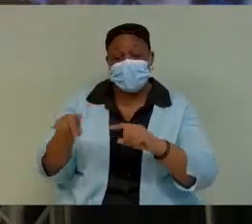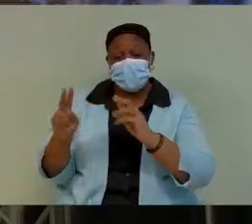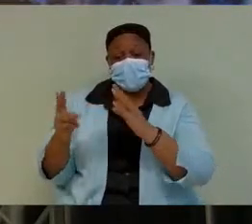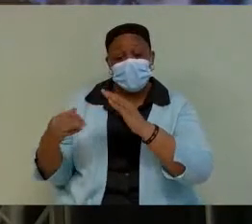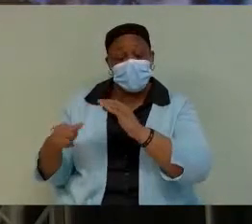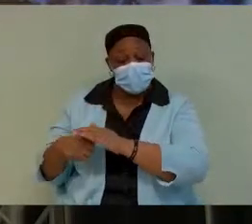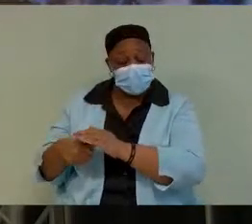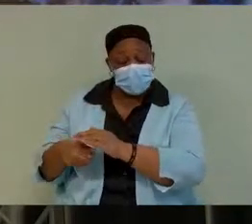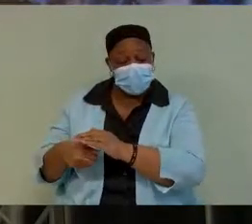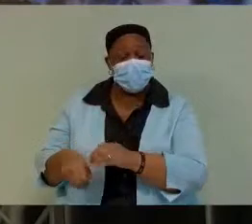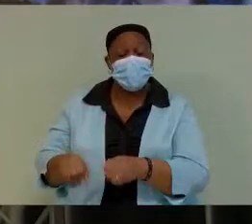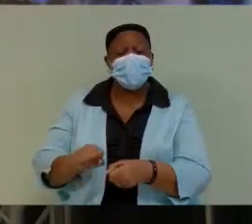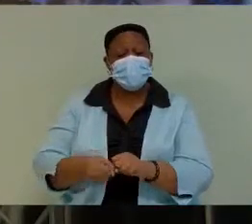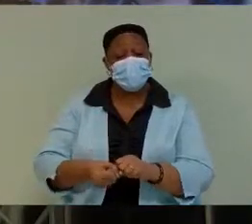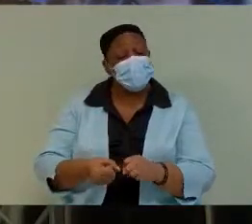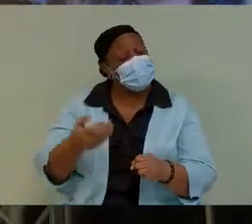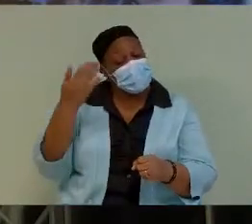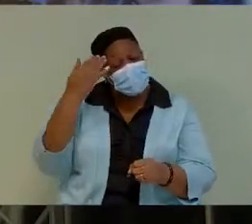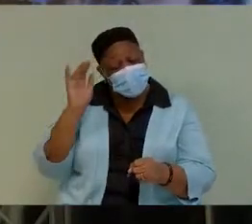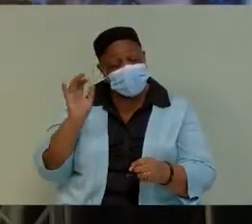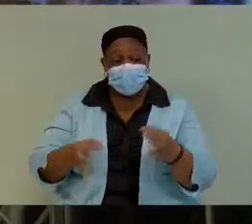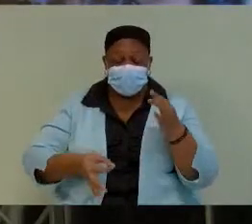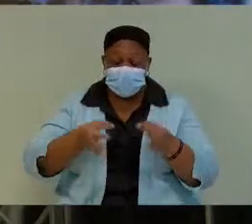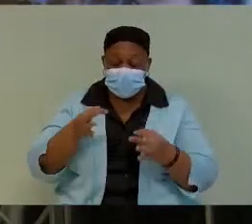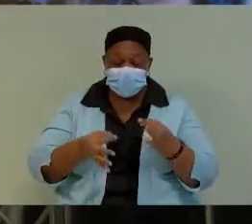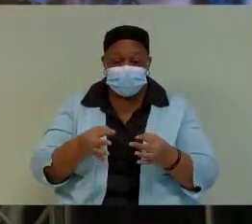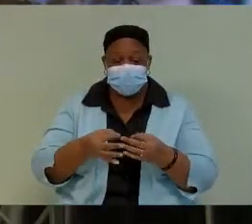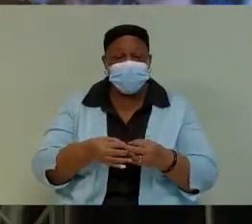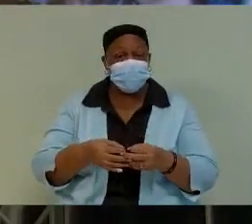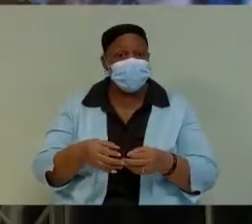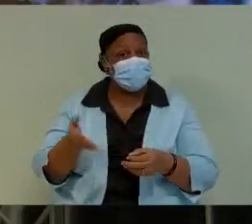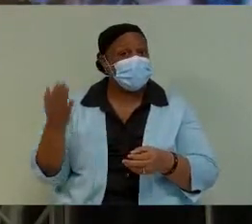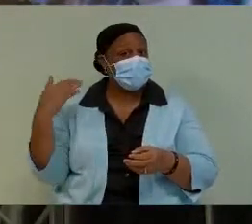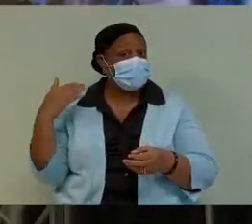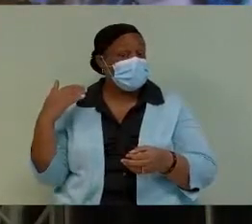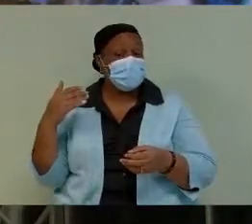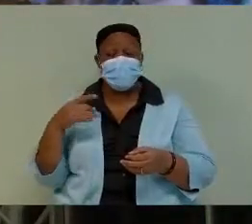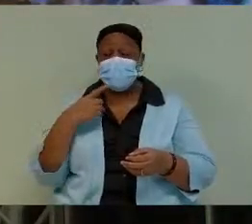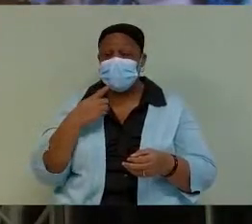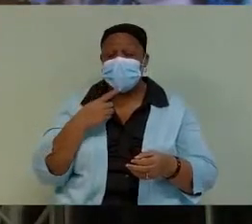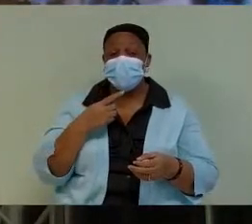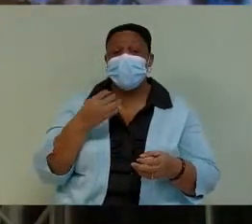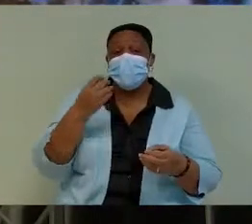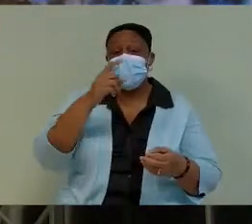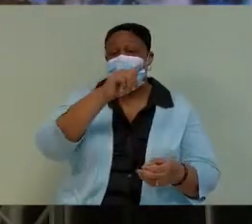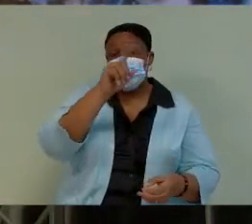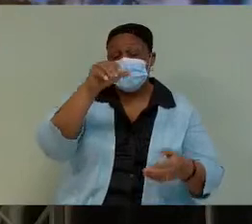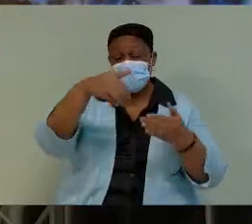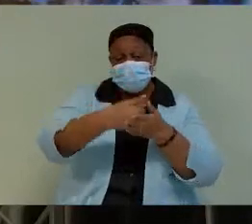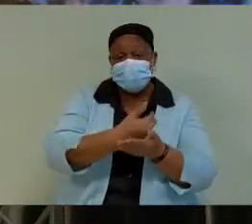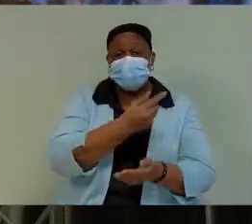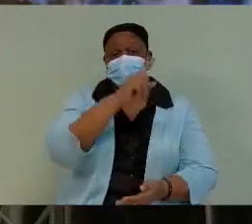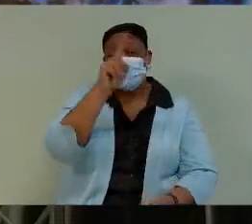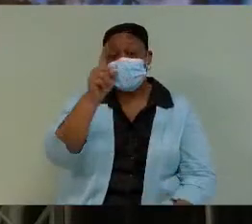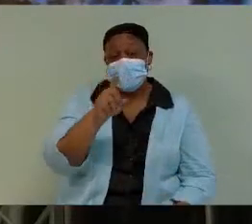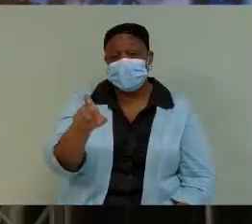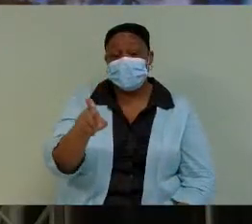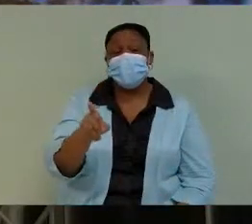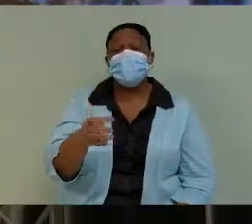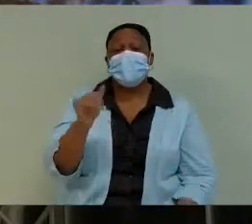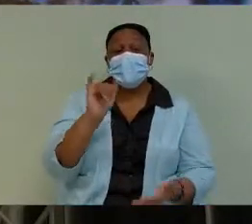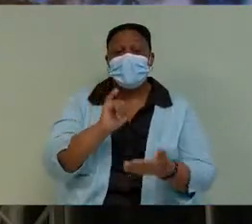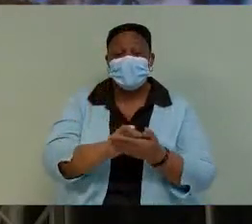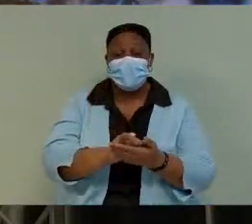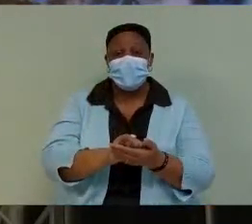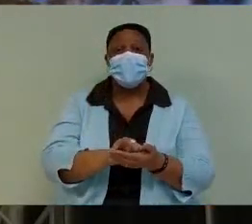last briefing, we spoke about New Zealand and the fact that they were COVID-free, and they now have new cases with a couple of persons who